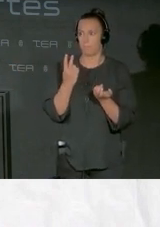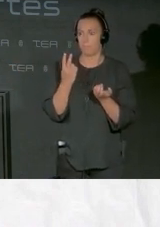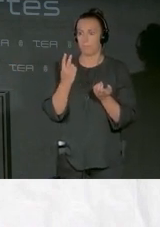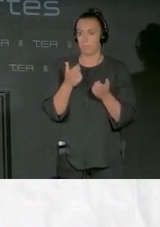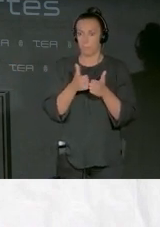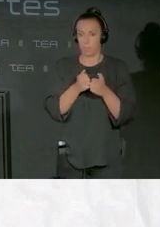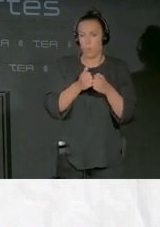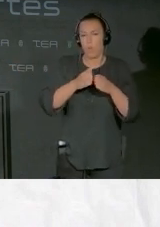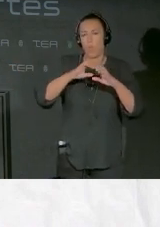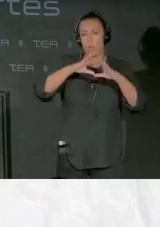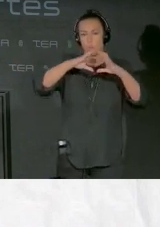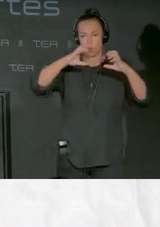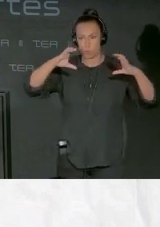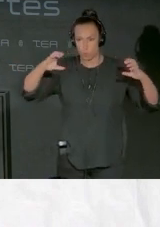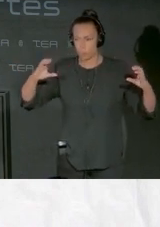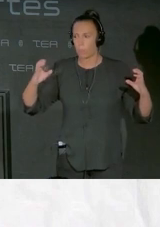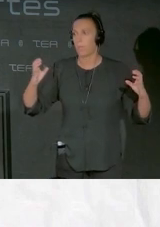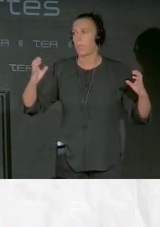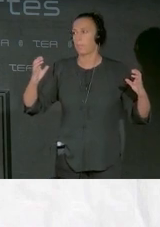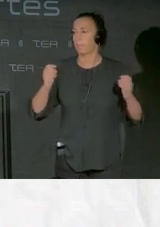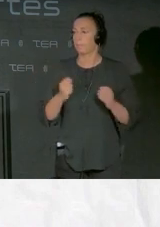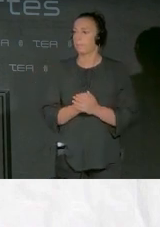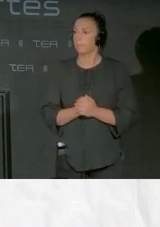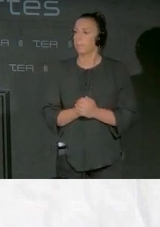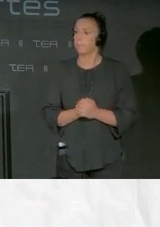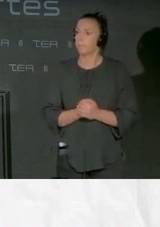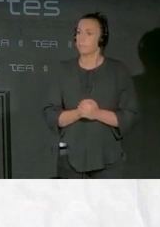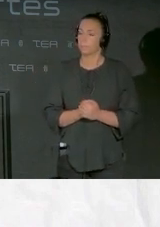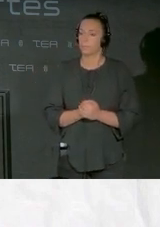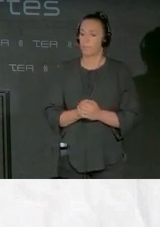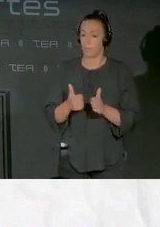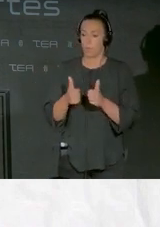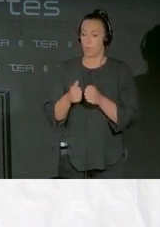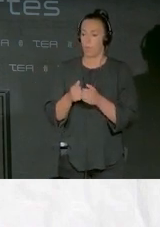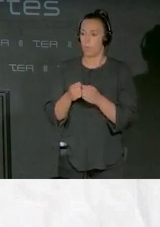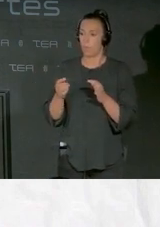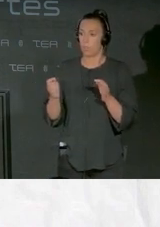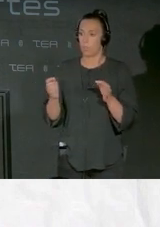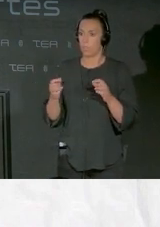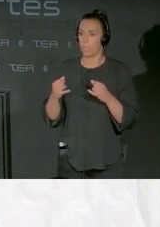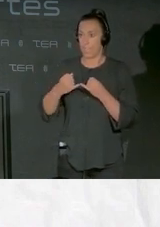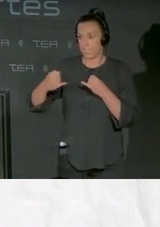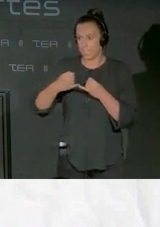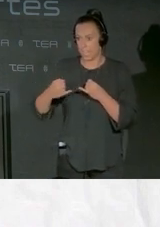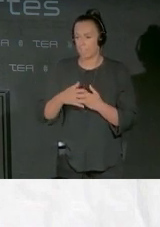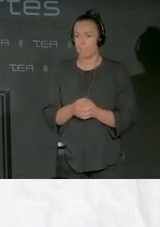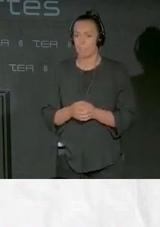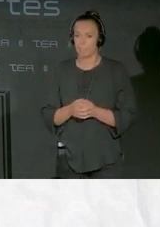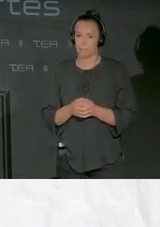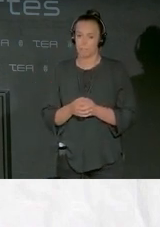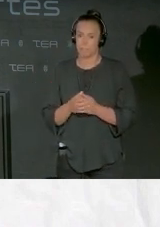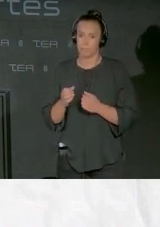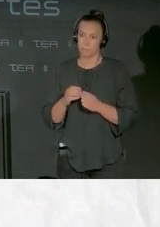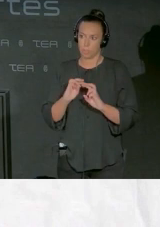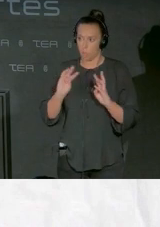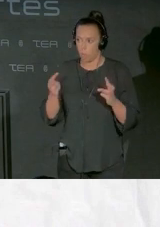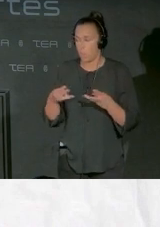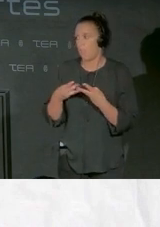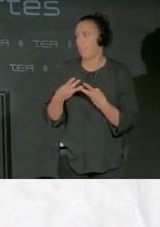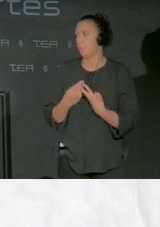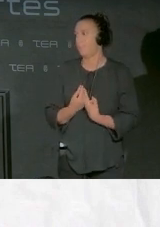kind of services. But of all the overwhelming and growth of the mobile gaming segment, which is